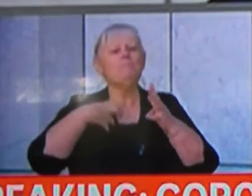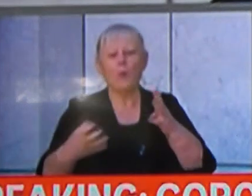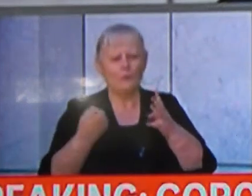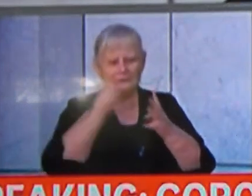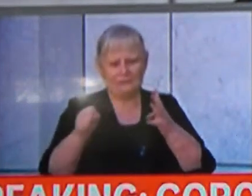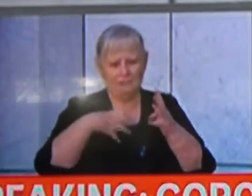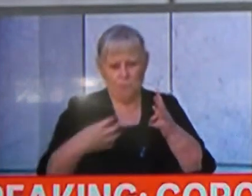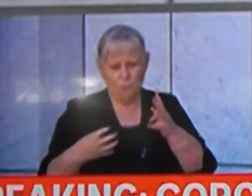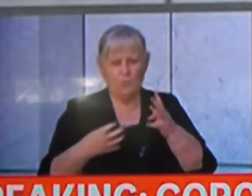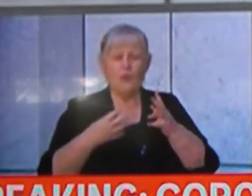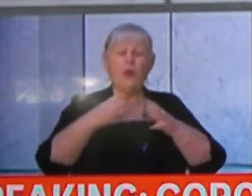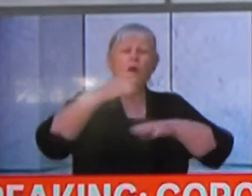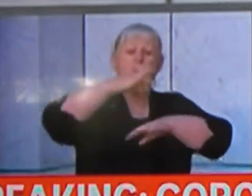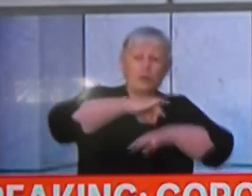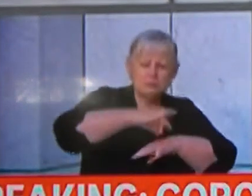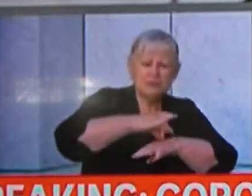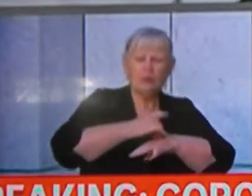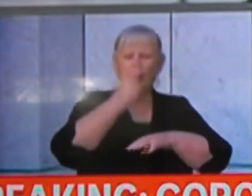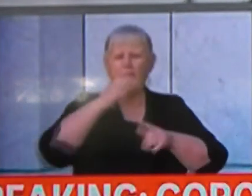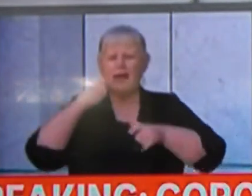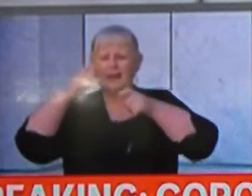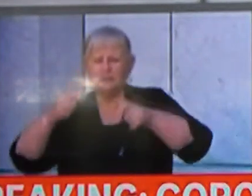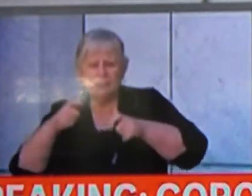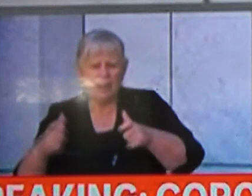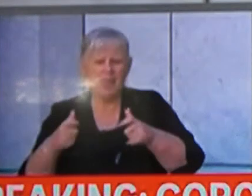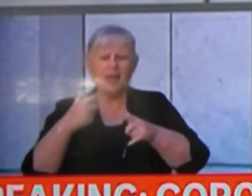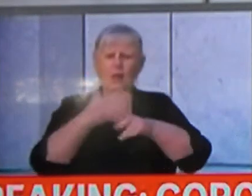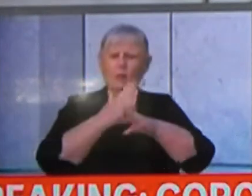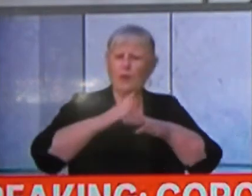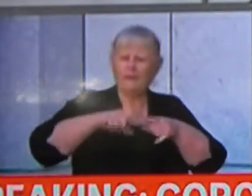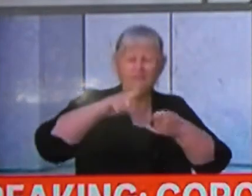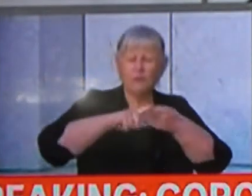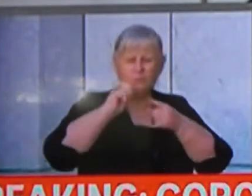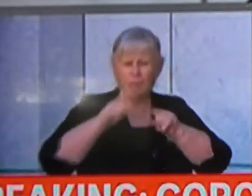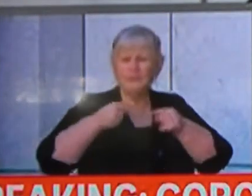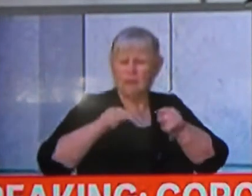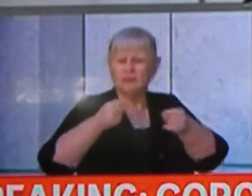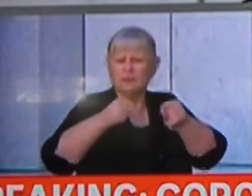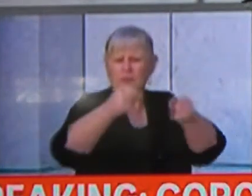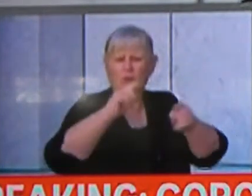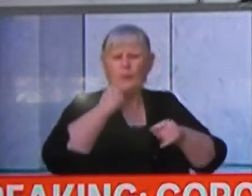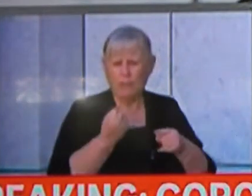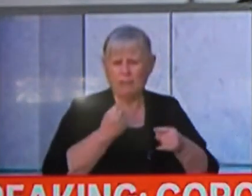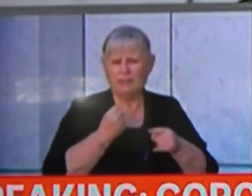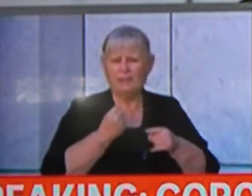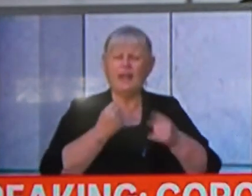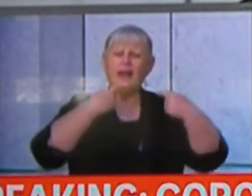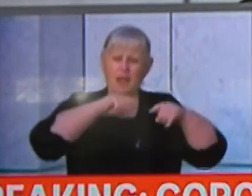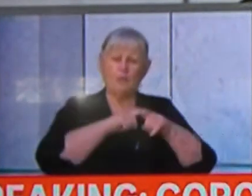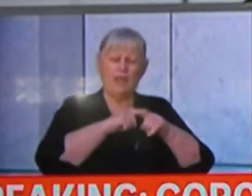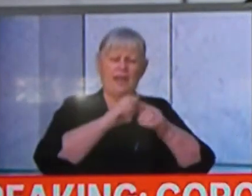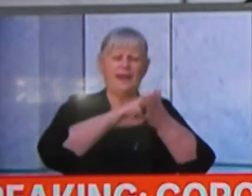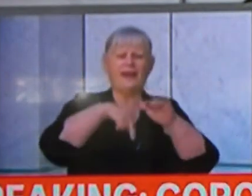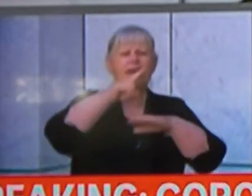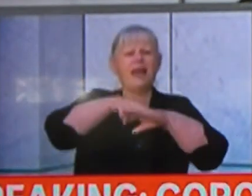Our capacity in hospitals and aged care facilities and our workforce challenges are all matters that the National Cabinet is